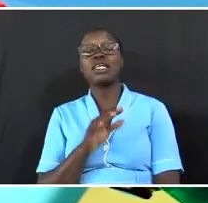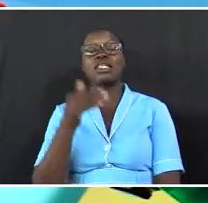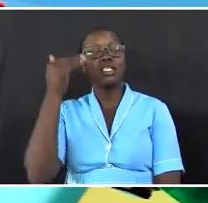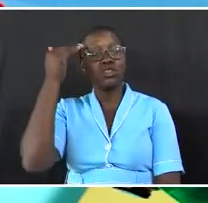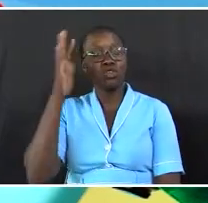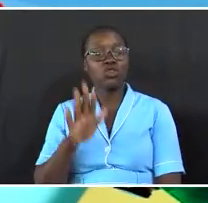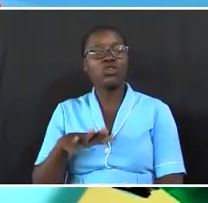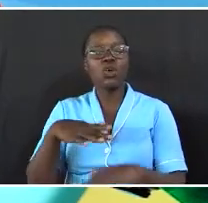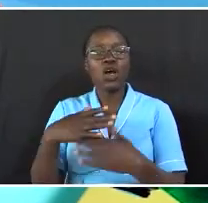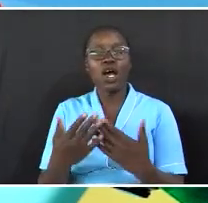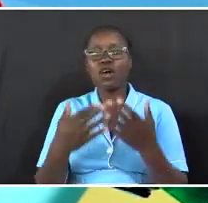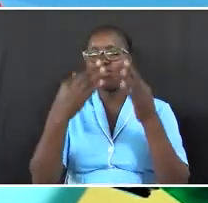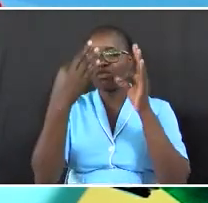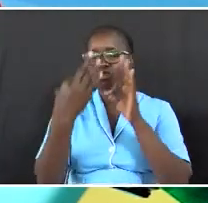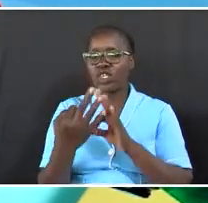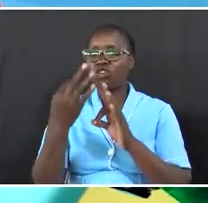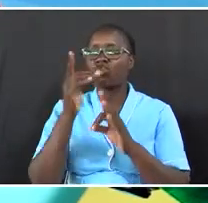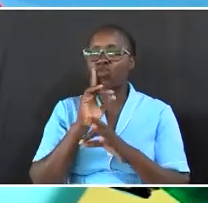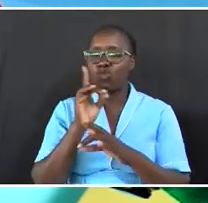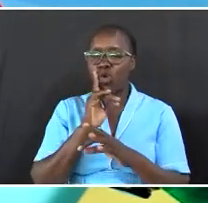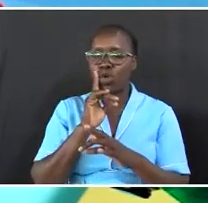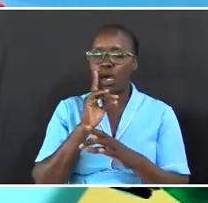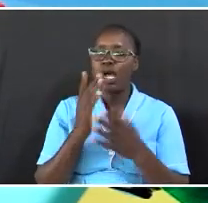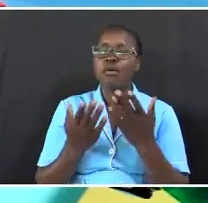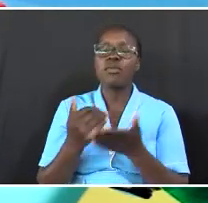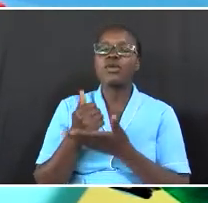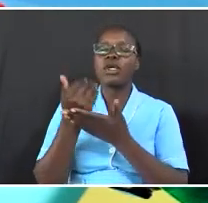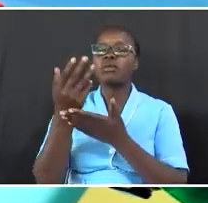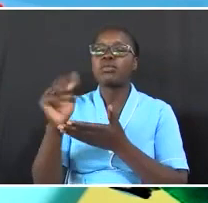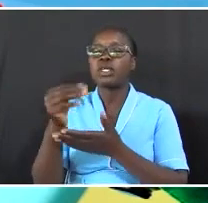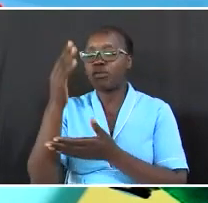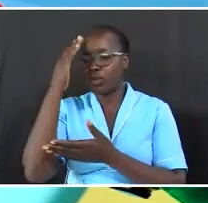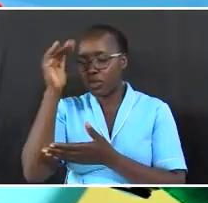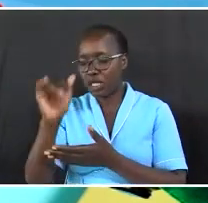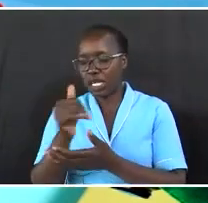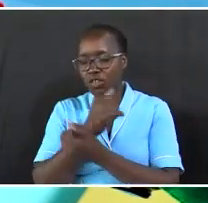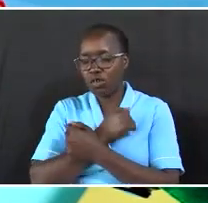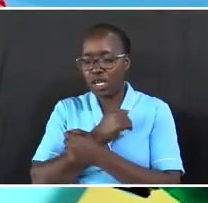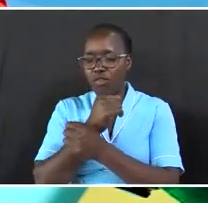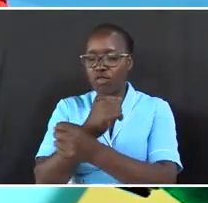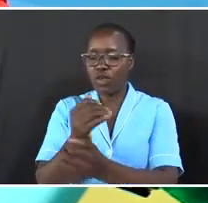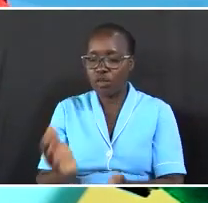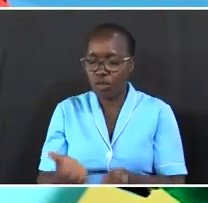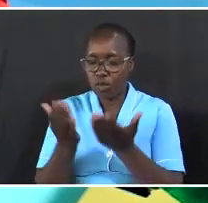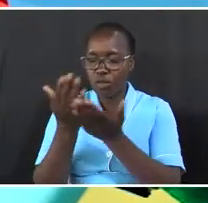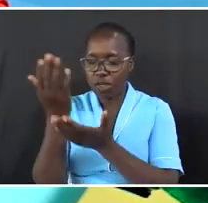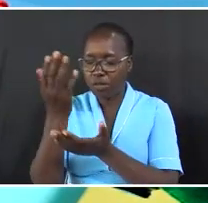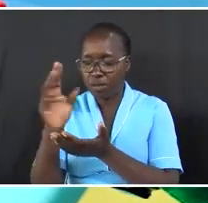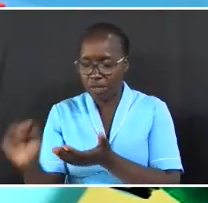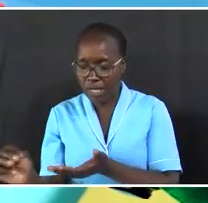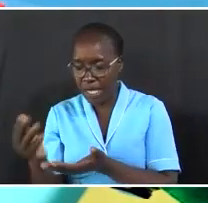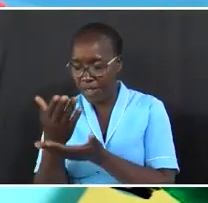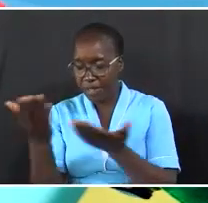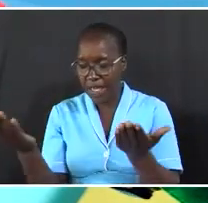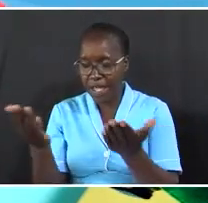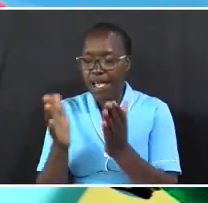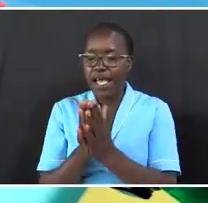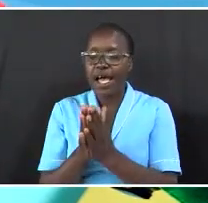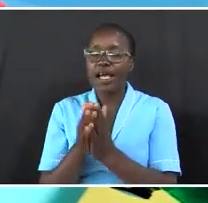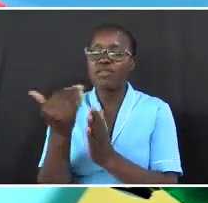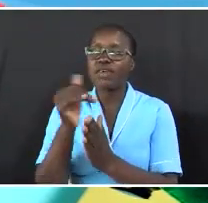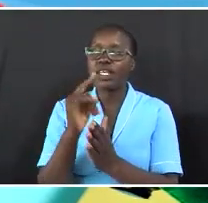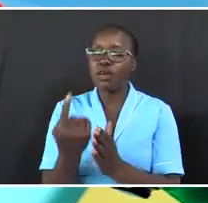know how to face tomorrow, may you help them know that your love will propel them there. If any one of us